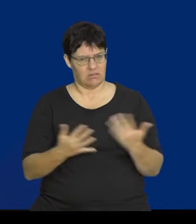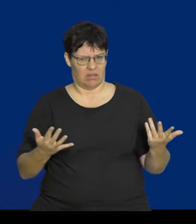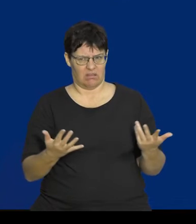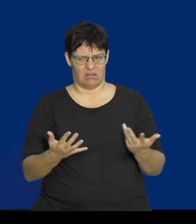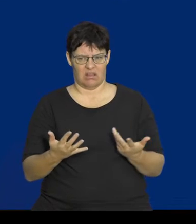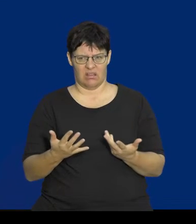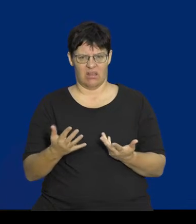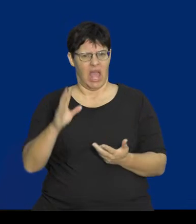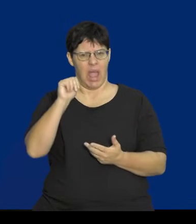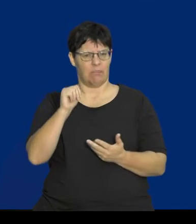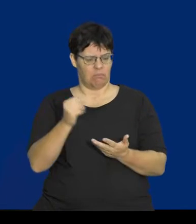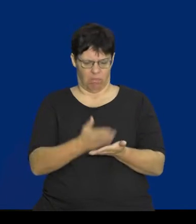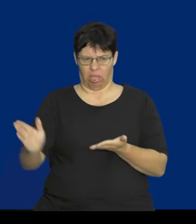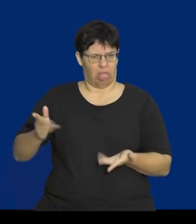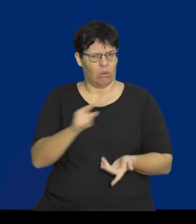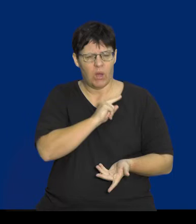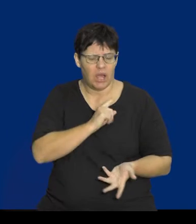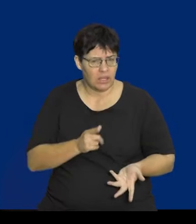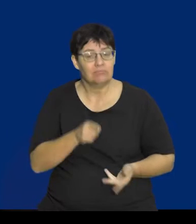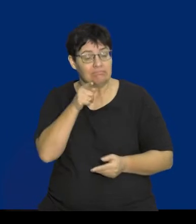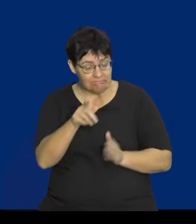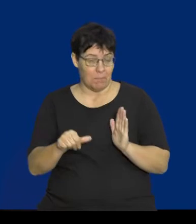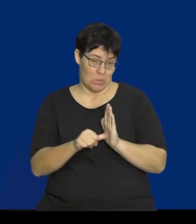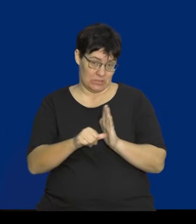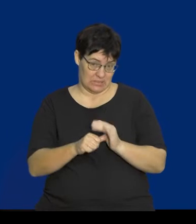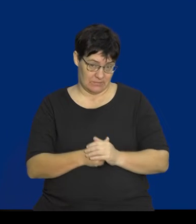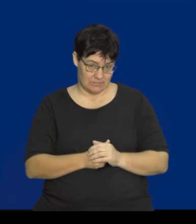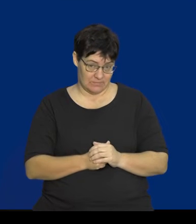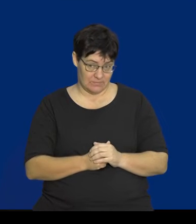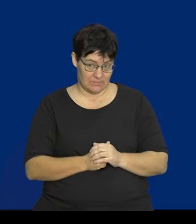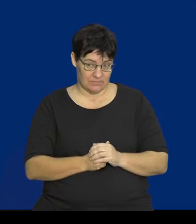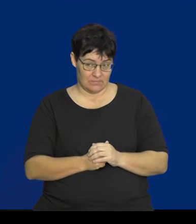an M missing. But that's very important.